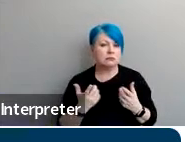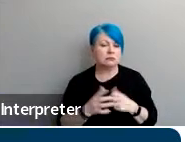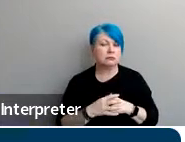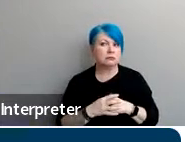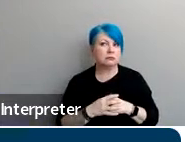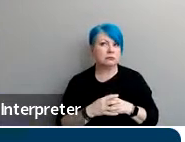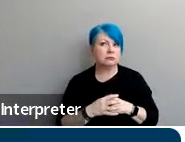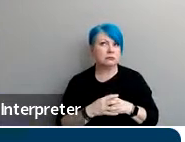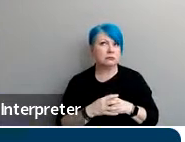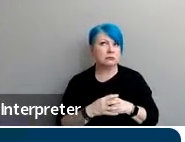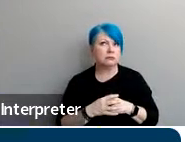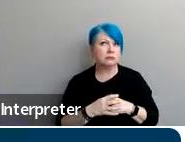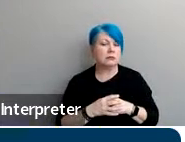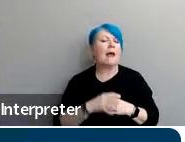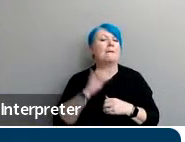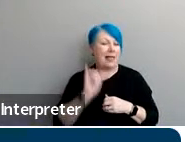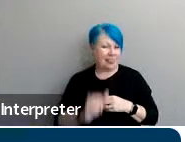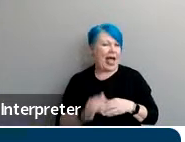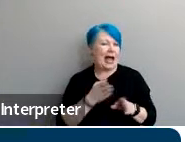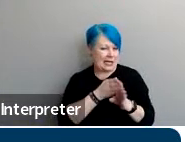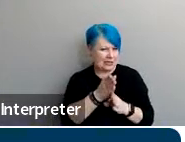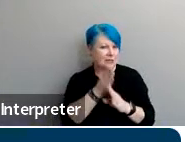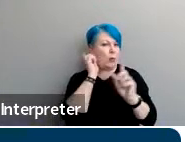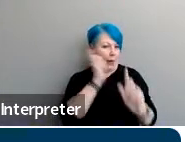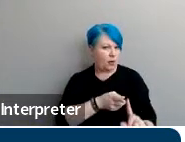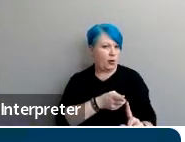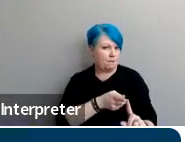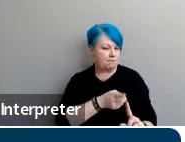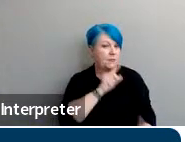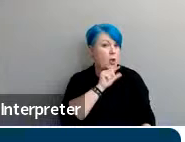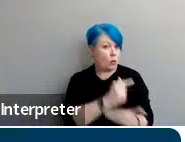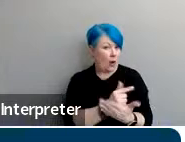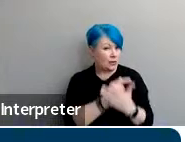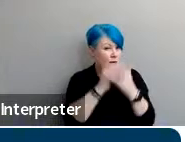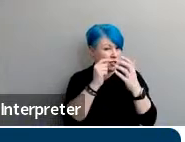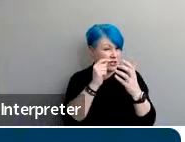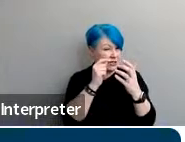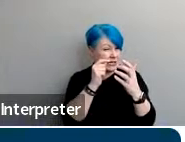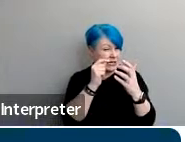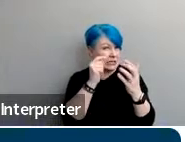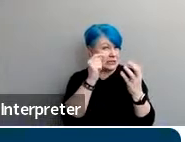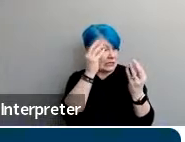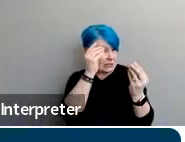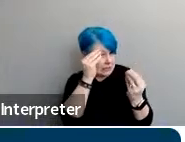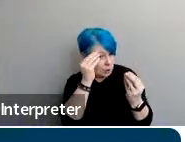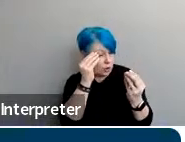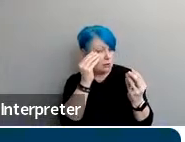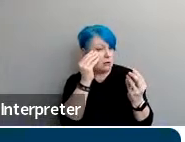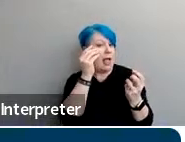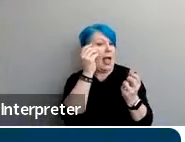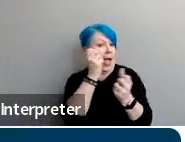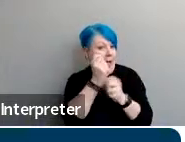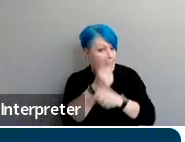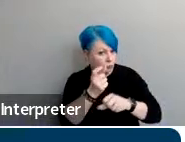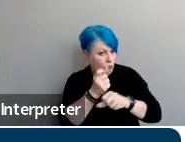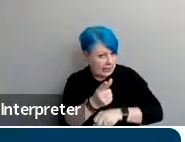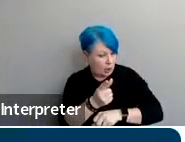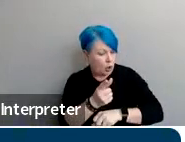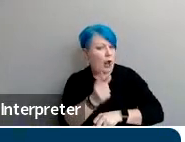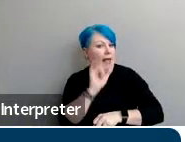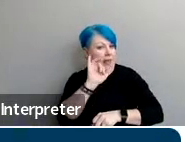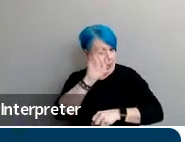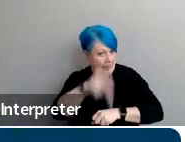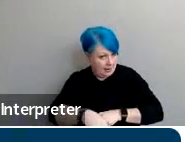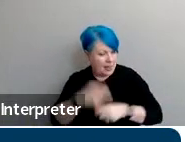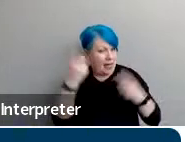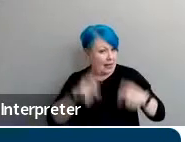integrated employment goal, but that is the primary goal. Graduation is considered at every annual IEP and